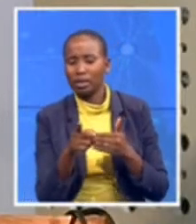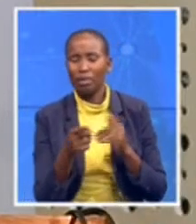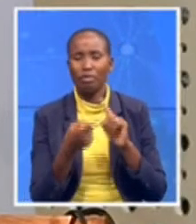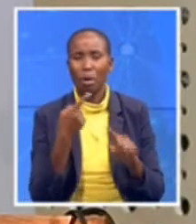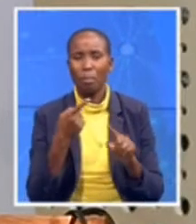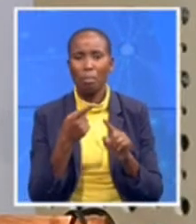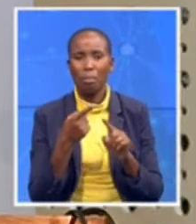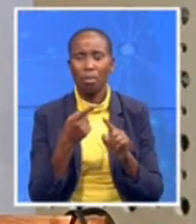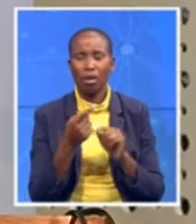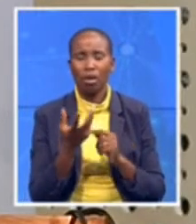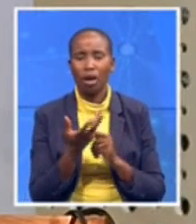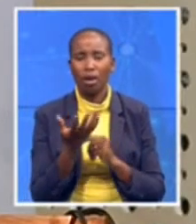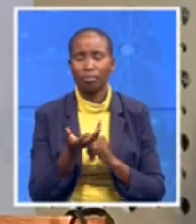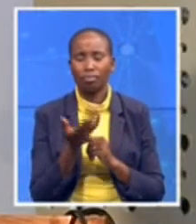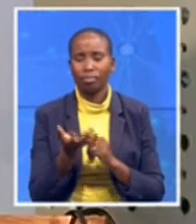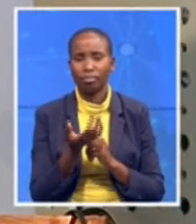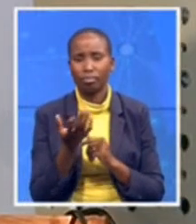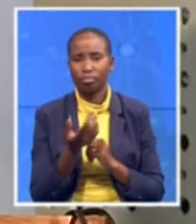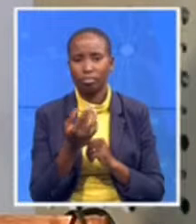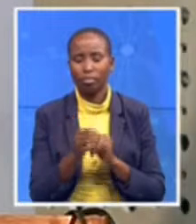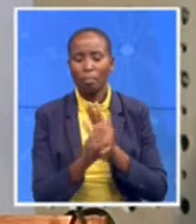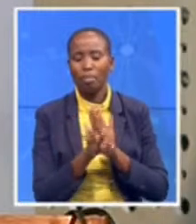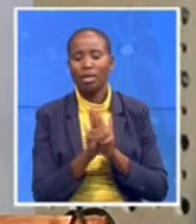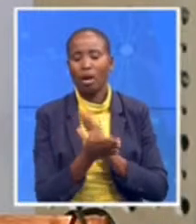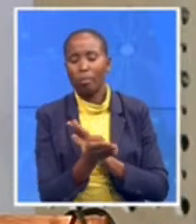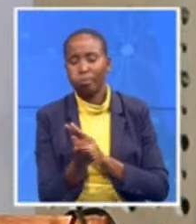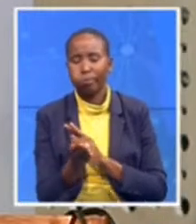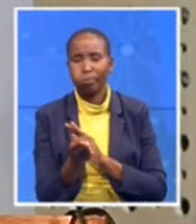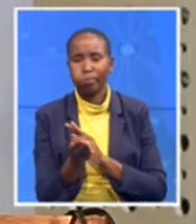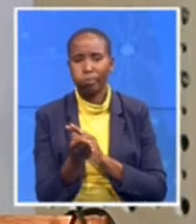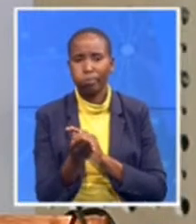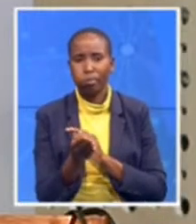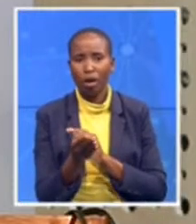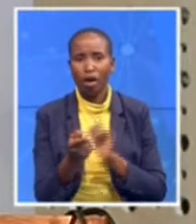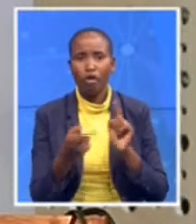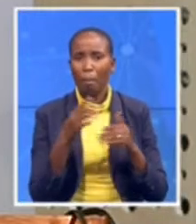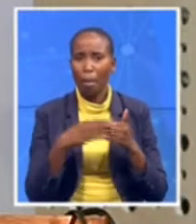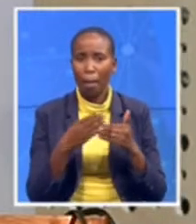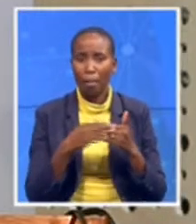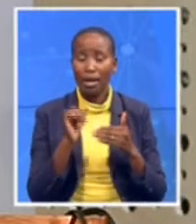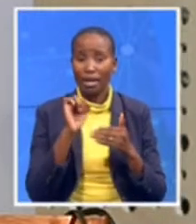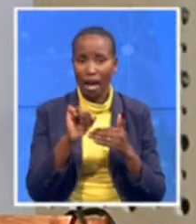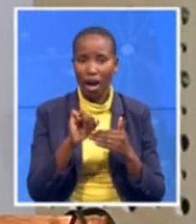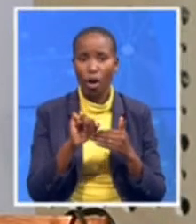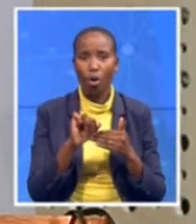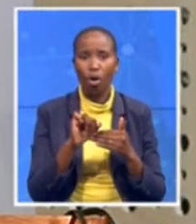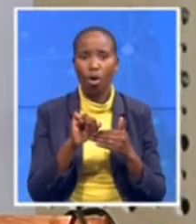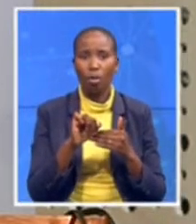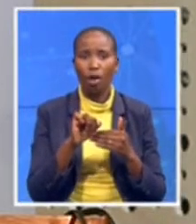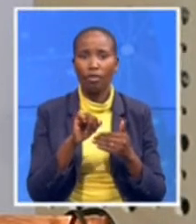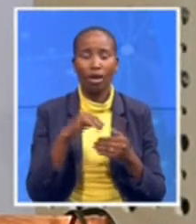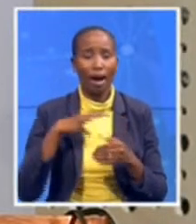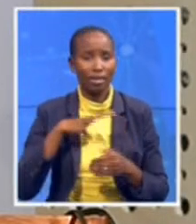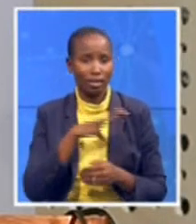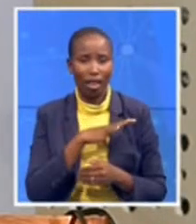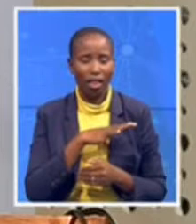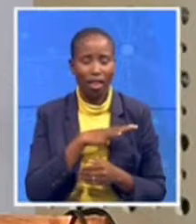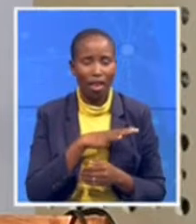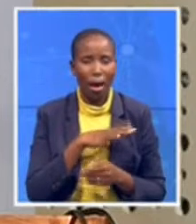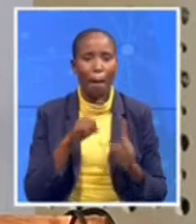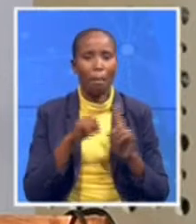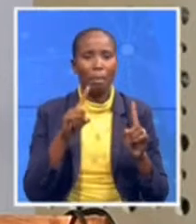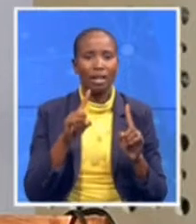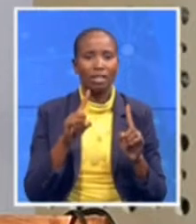those media stakeholders who are not members of the press council, the provisions are the provisions, right? So it only creates those two exclusionary